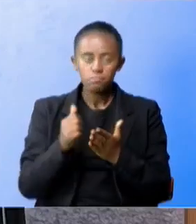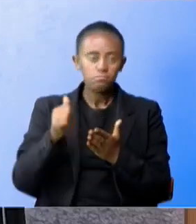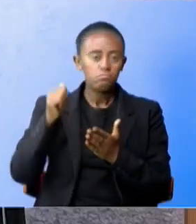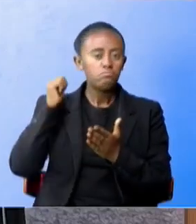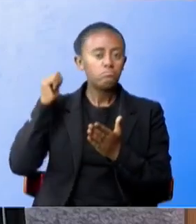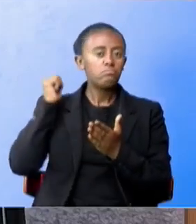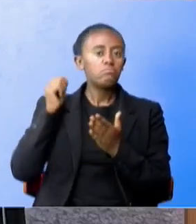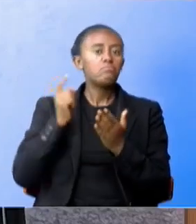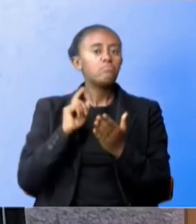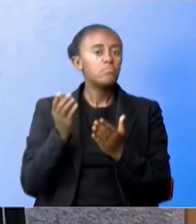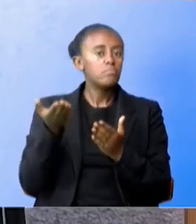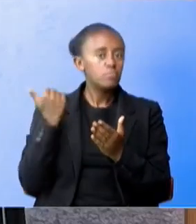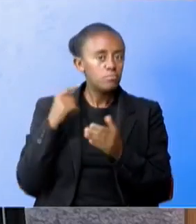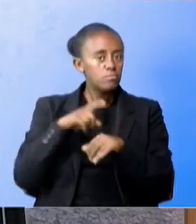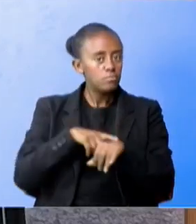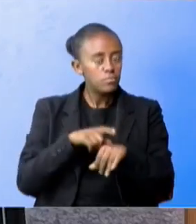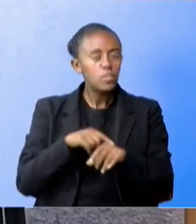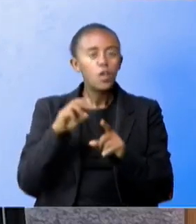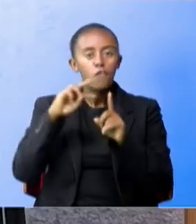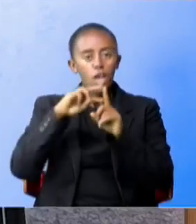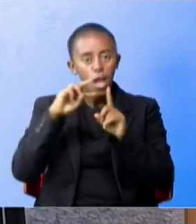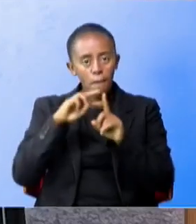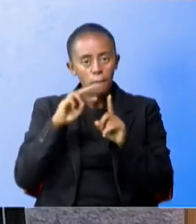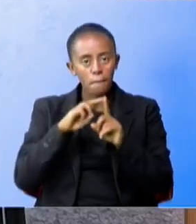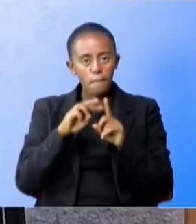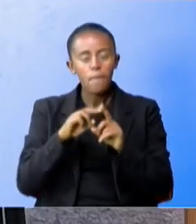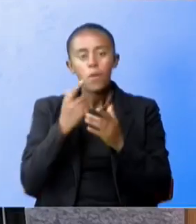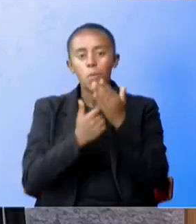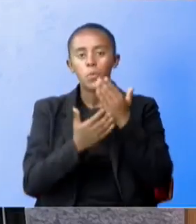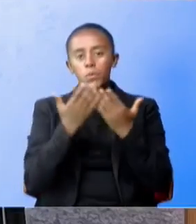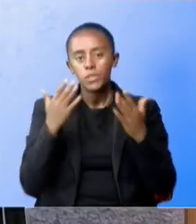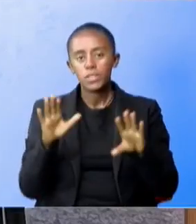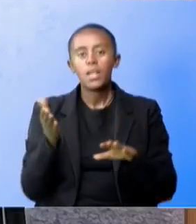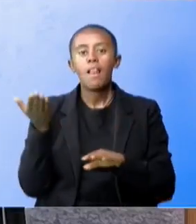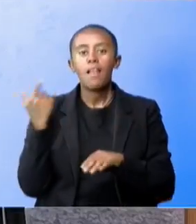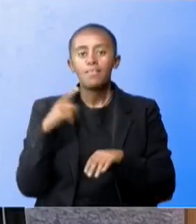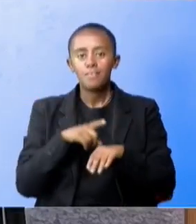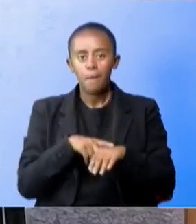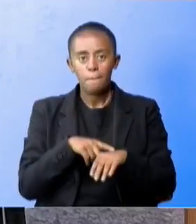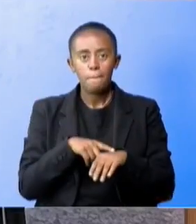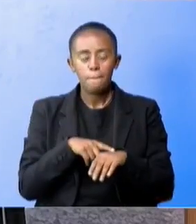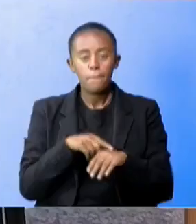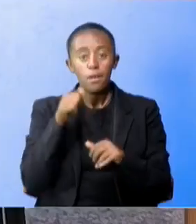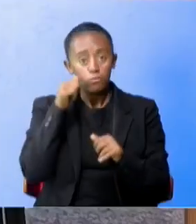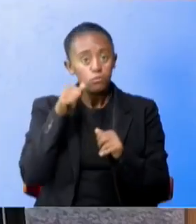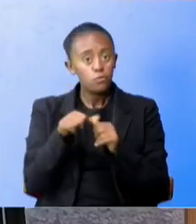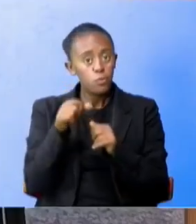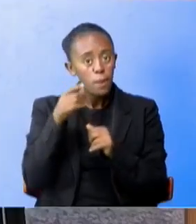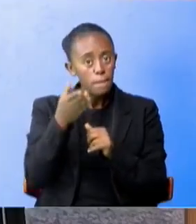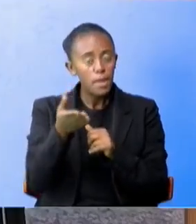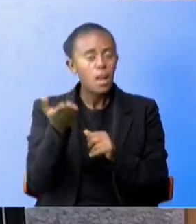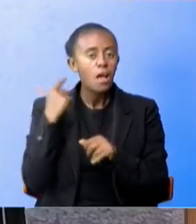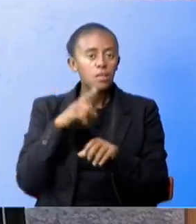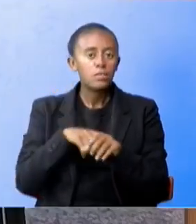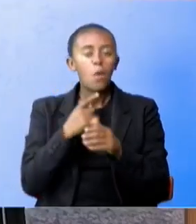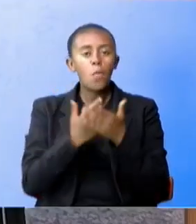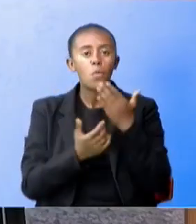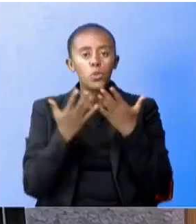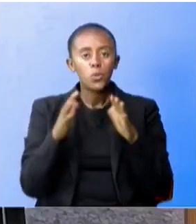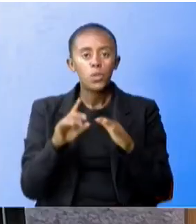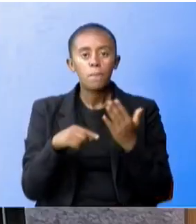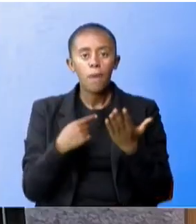see some of the words or vocabularies that we discussed about last time. If you remember, last time we talked